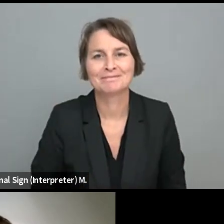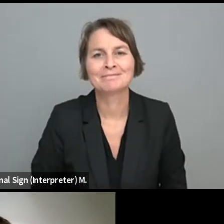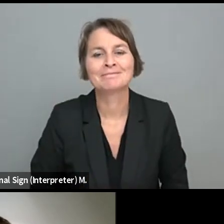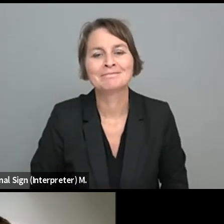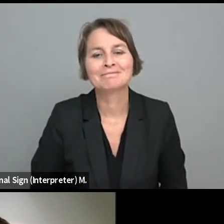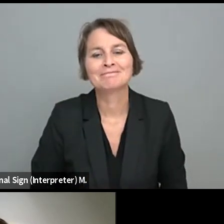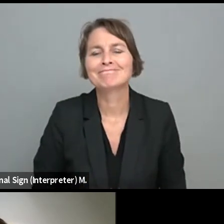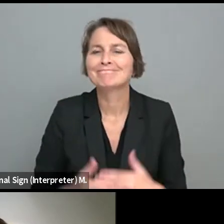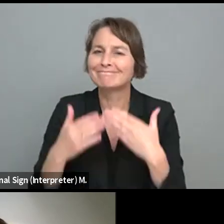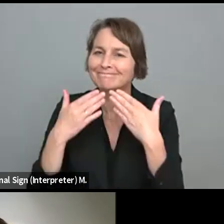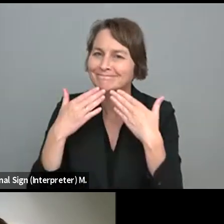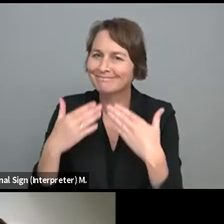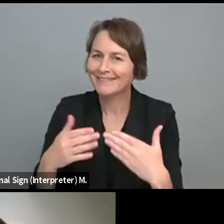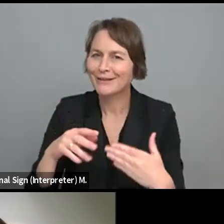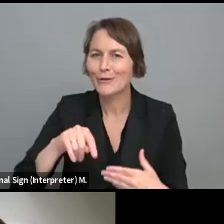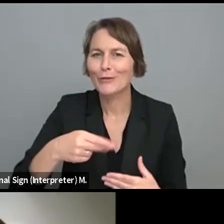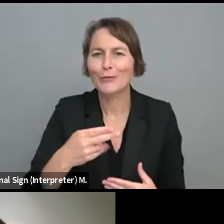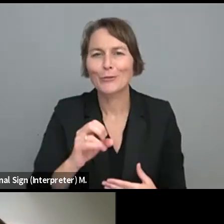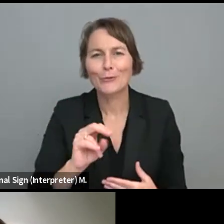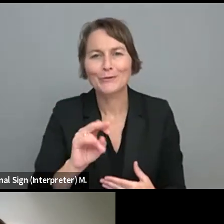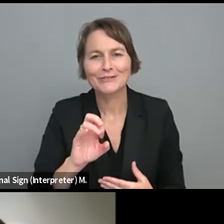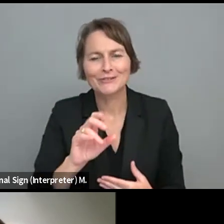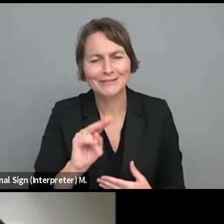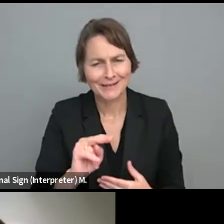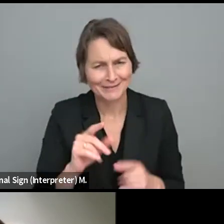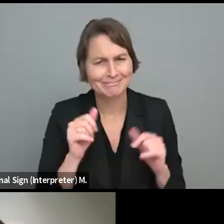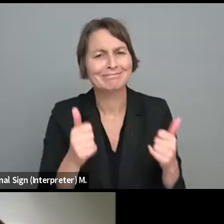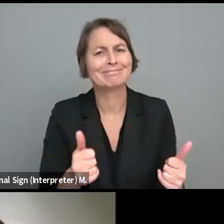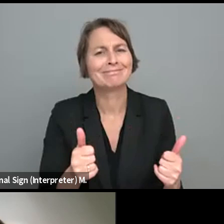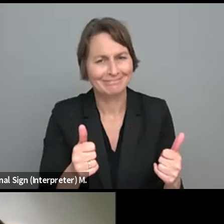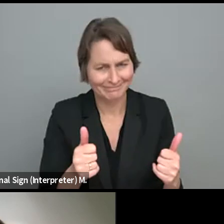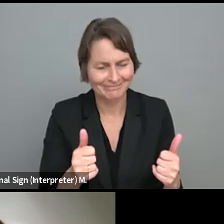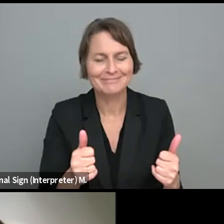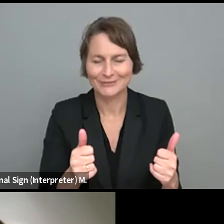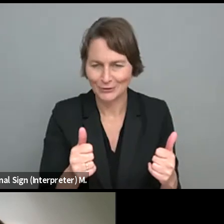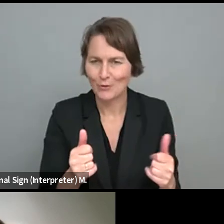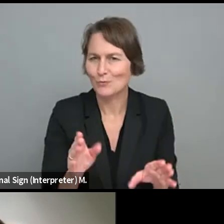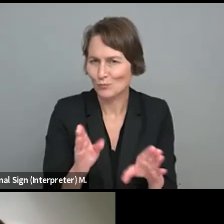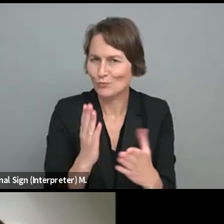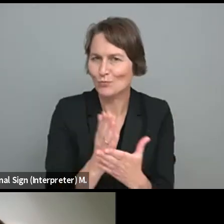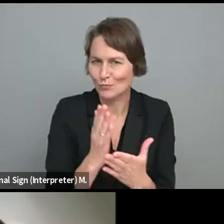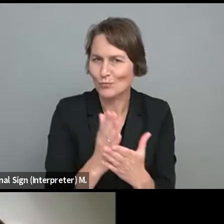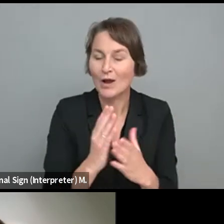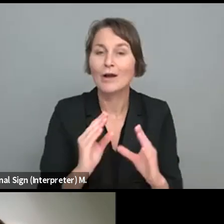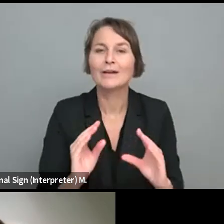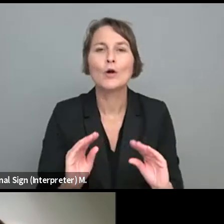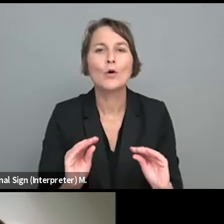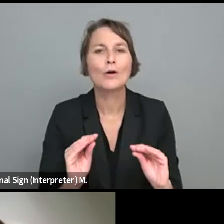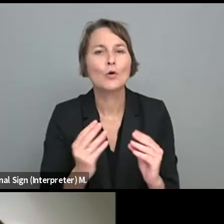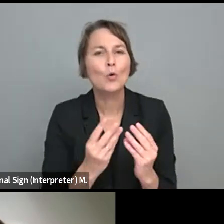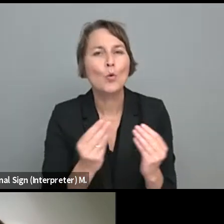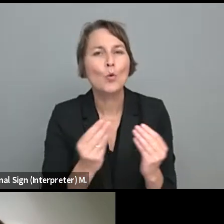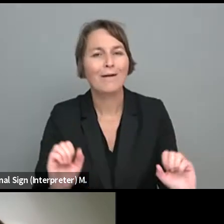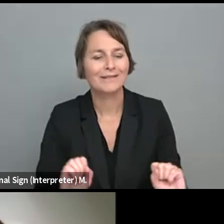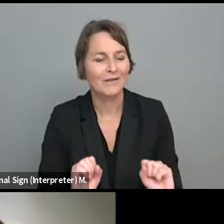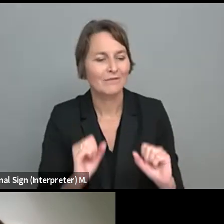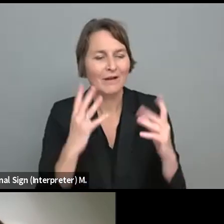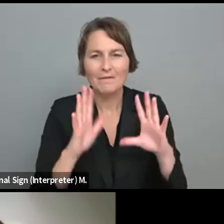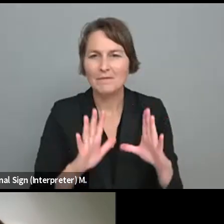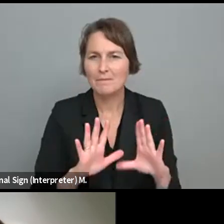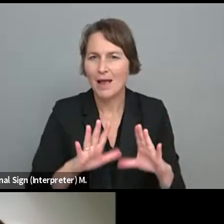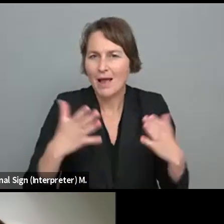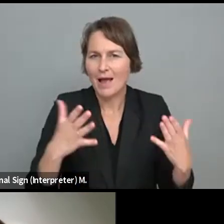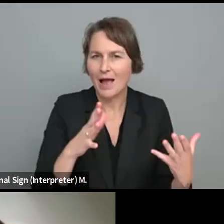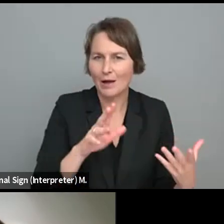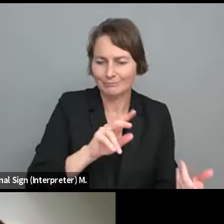contribution there. If we want to deliver quality of life to our people, we need to do the right thing. Gender equality and closing the gender